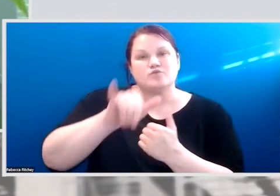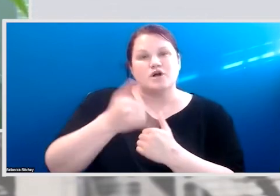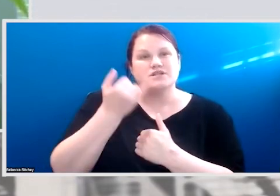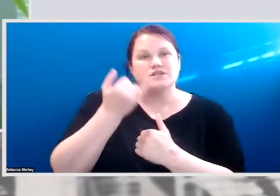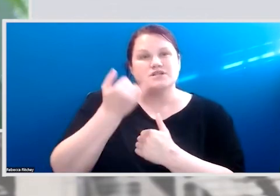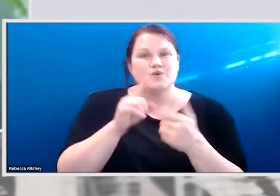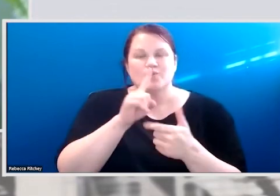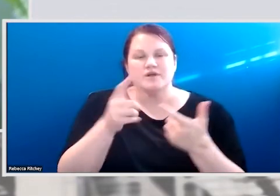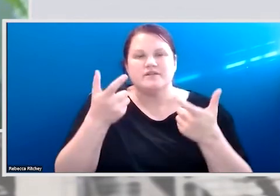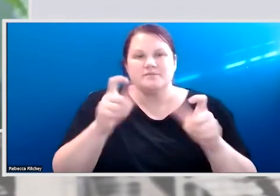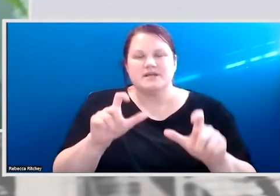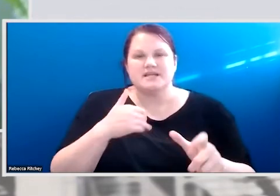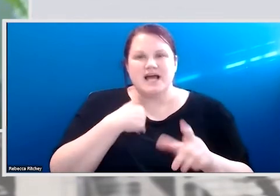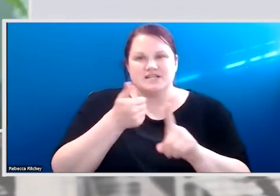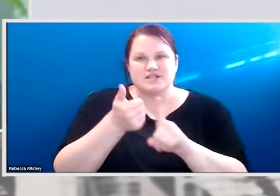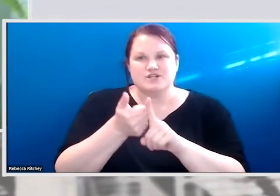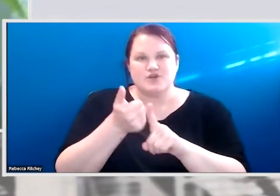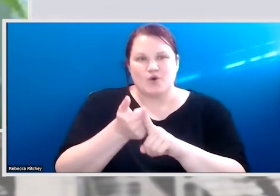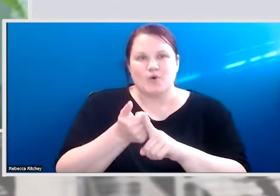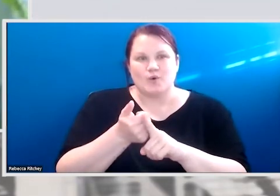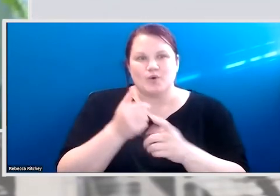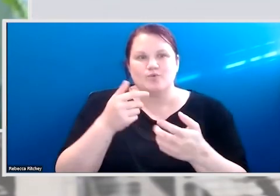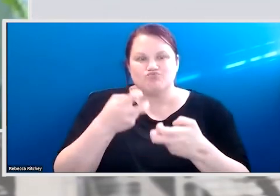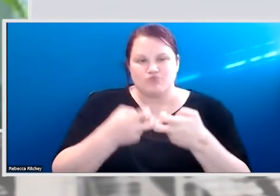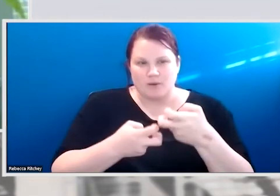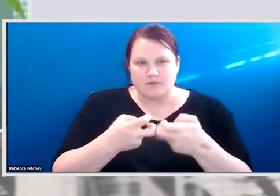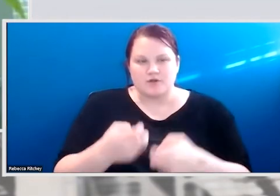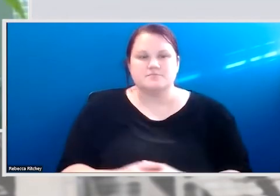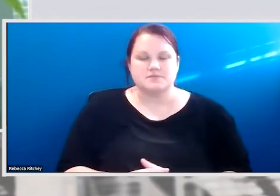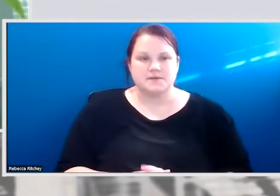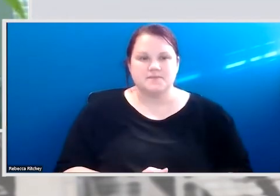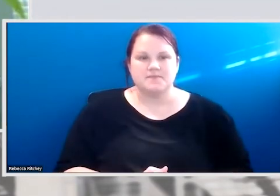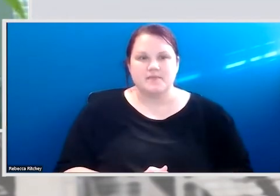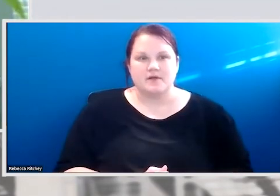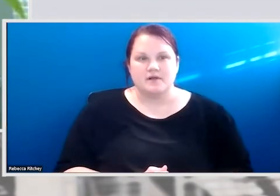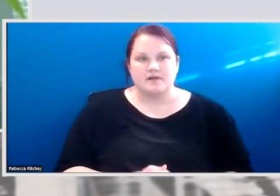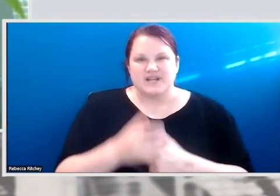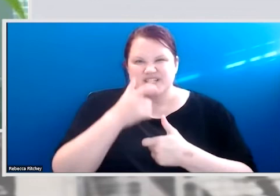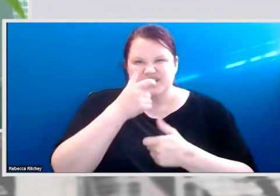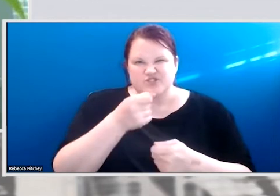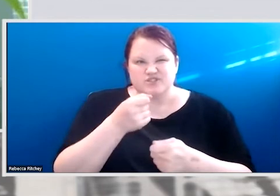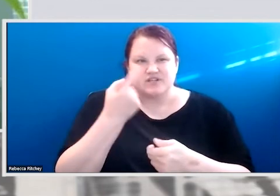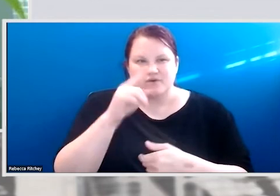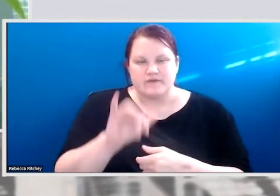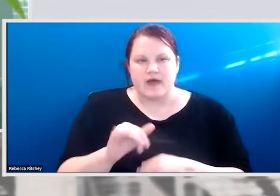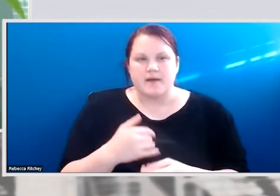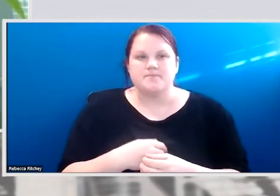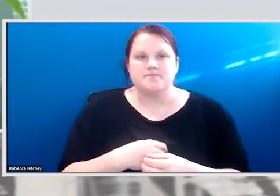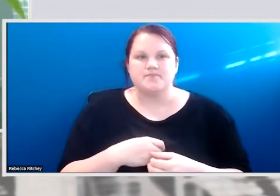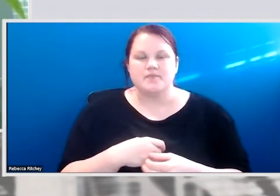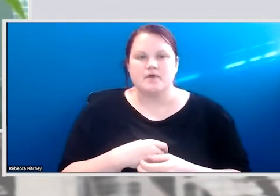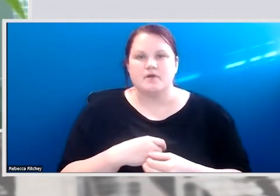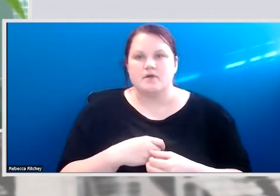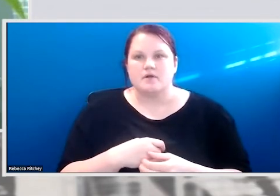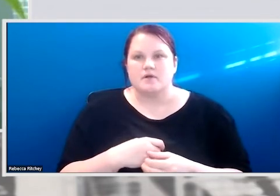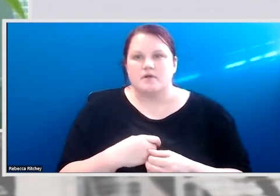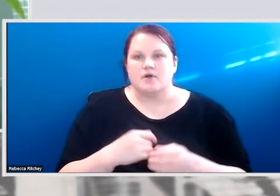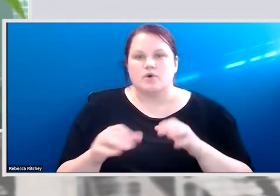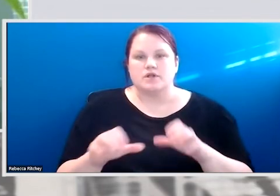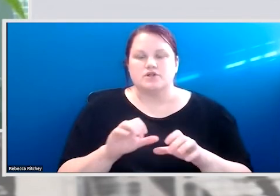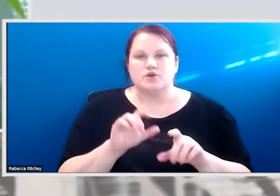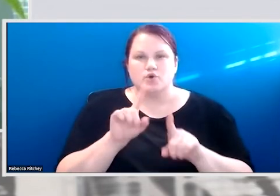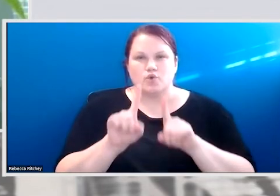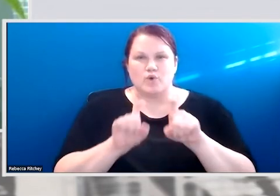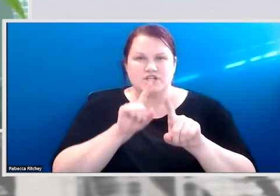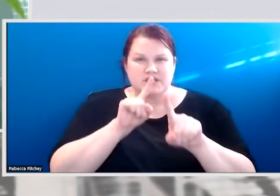seems to have kind of its own wrinkles to it. So always interesting to dig into the details of DPW. We're going to do question and answer pretty